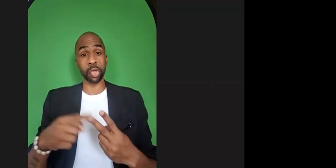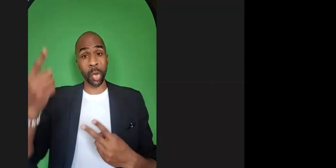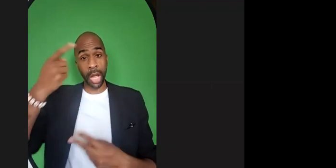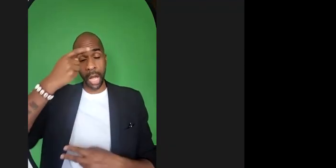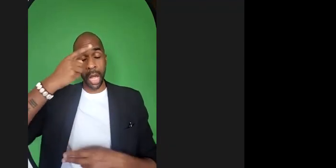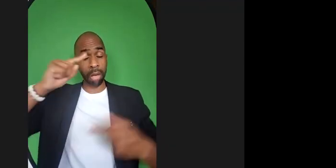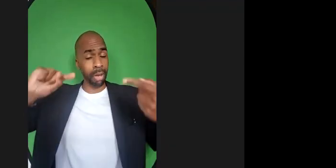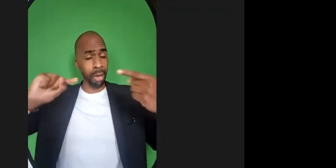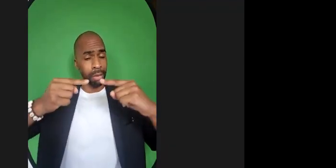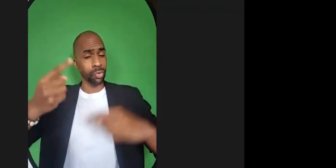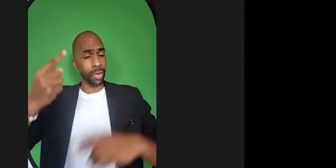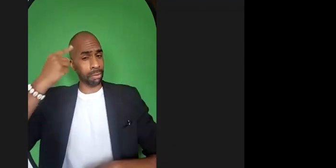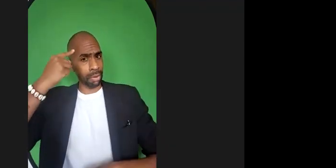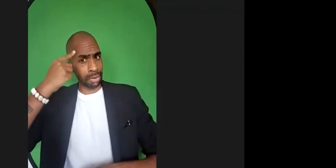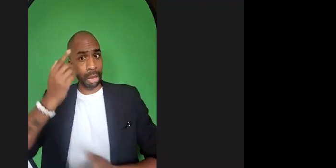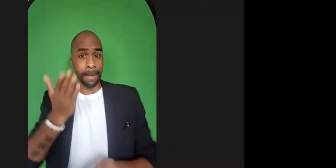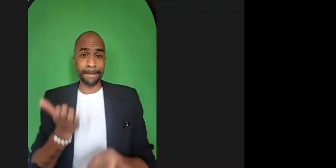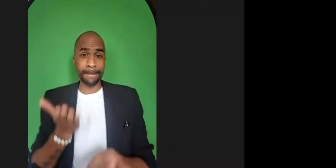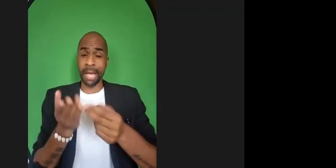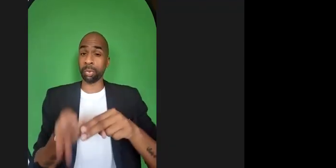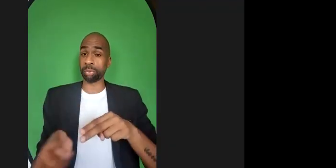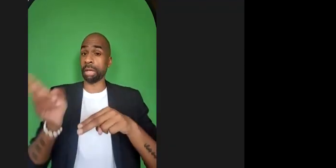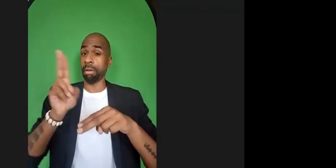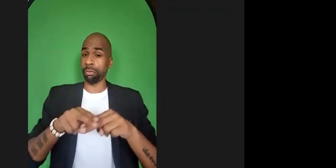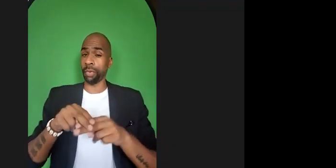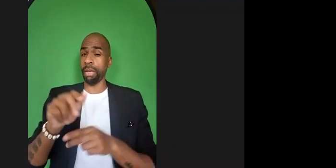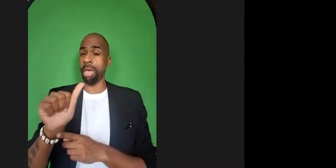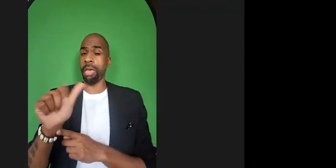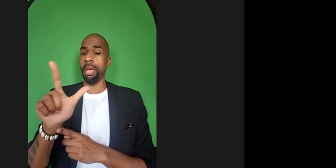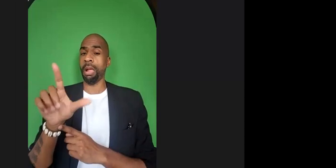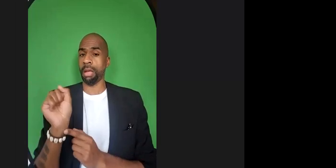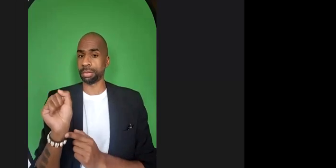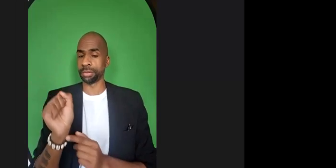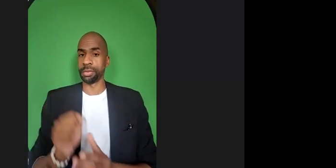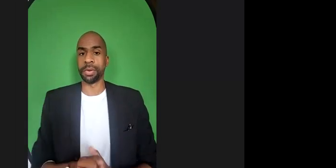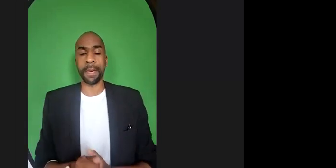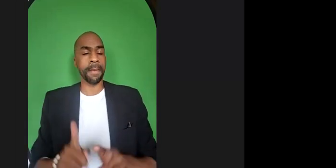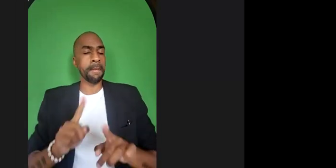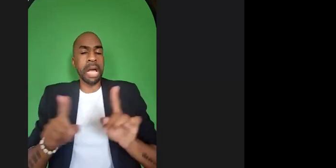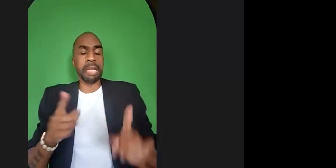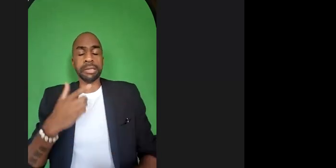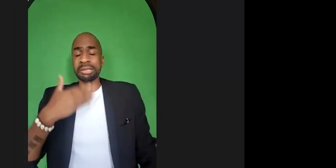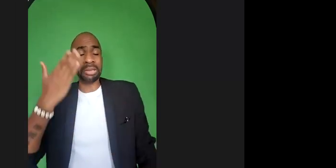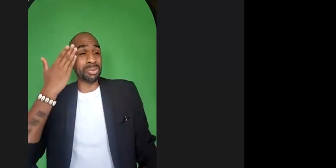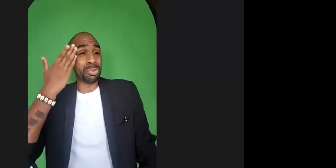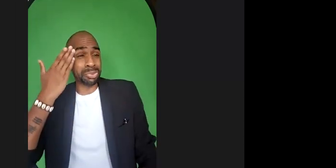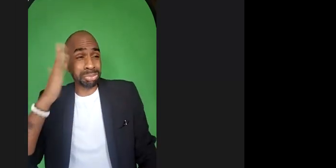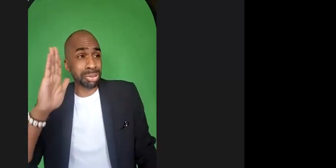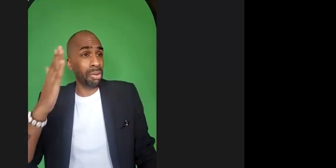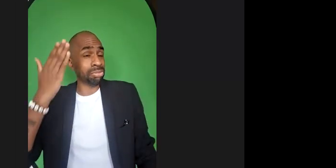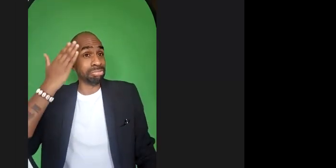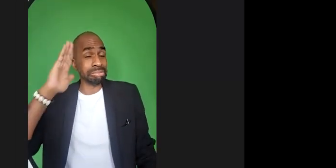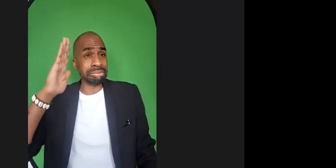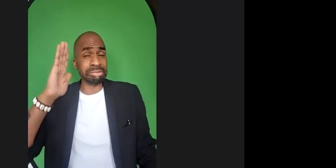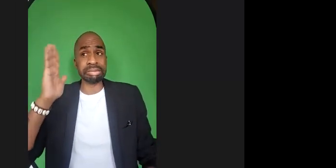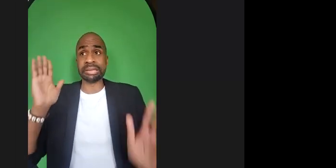ALS. There are other exposures, but really we don't know the majority of